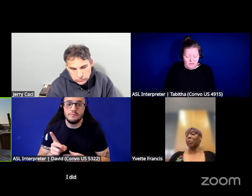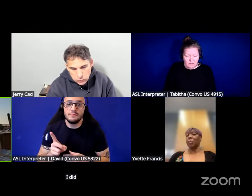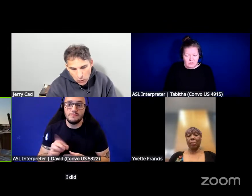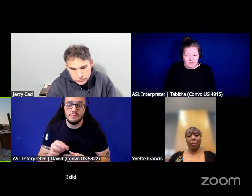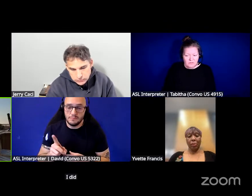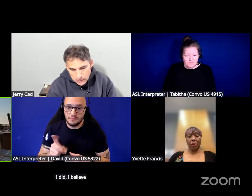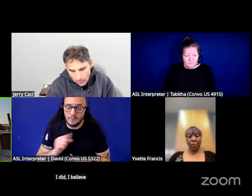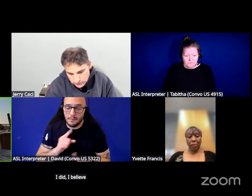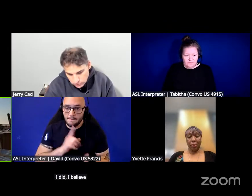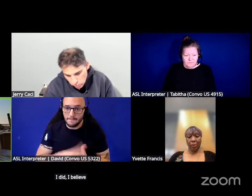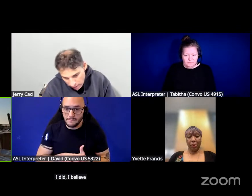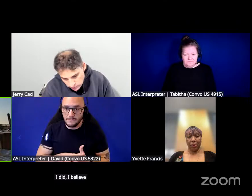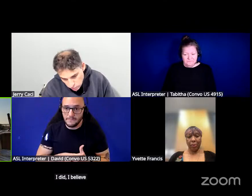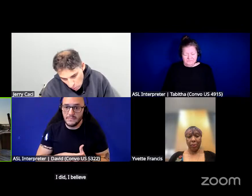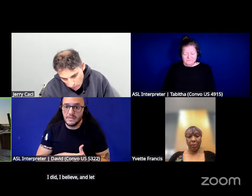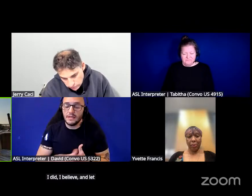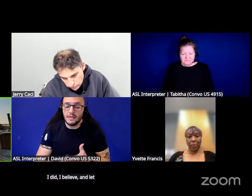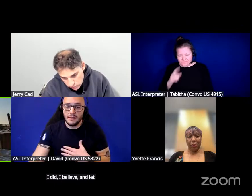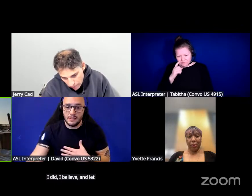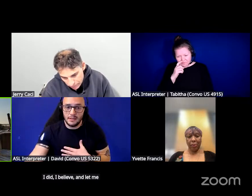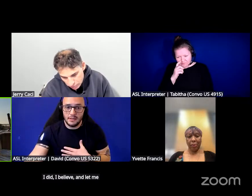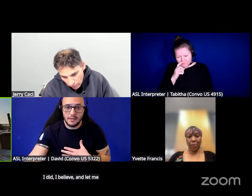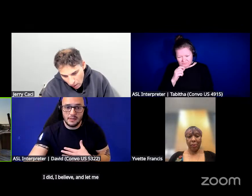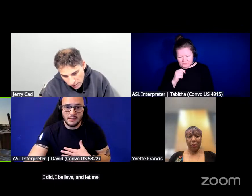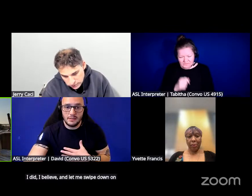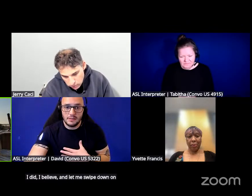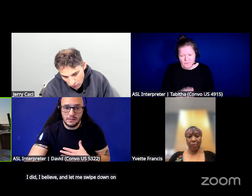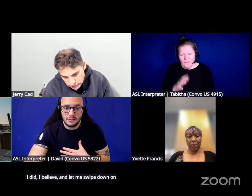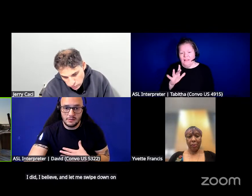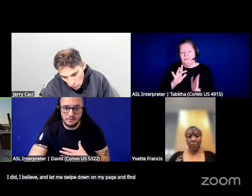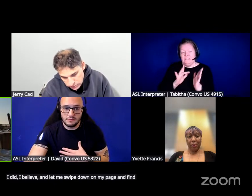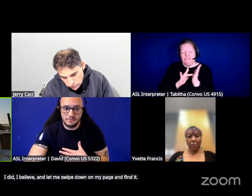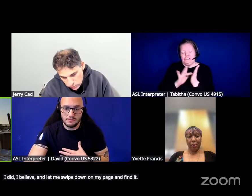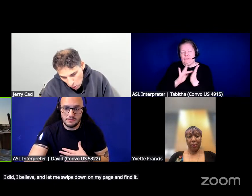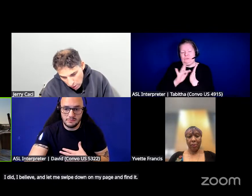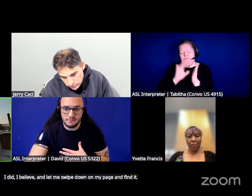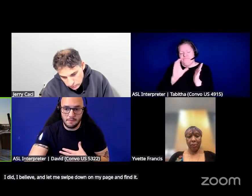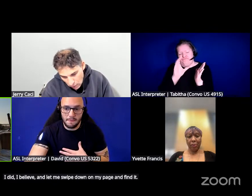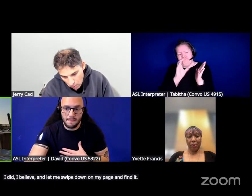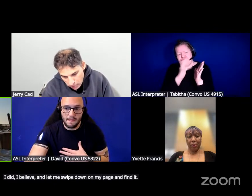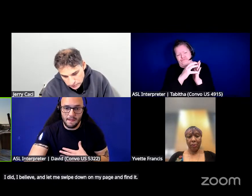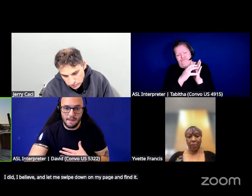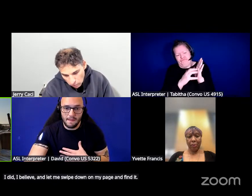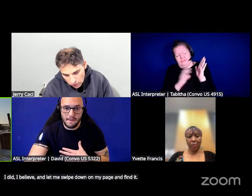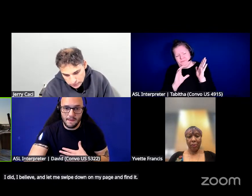believe, and let me swipe down on my page and find it.